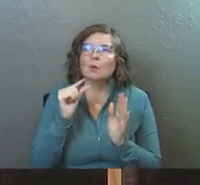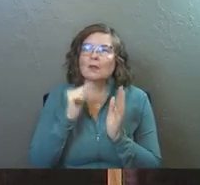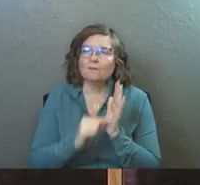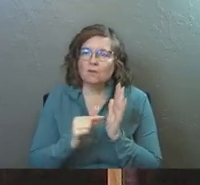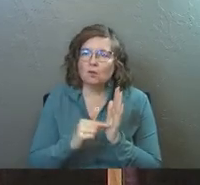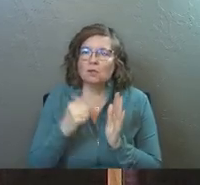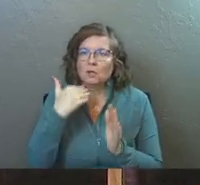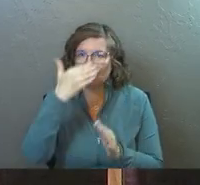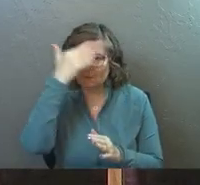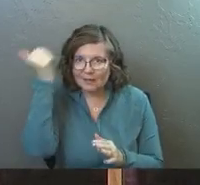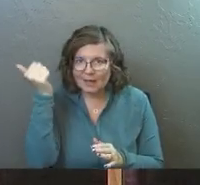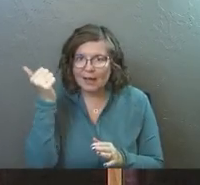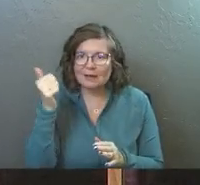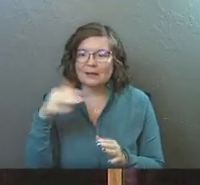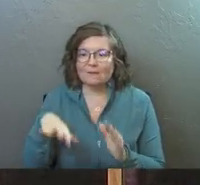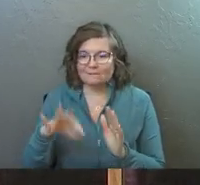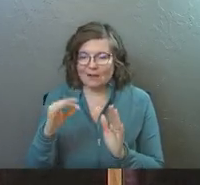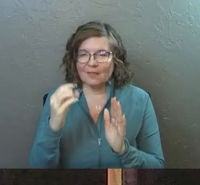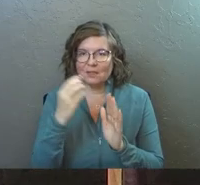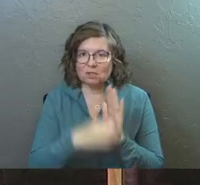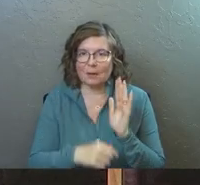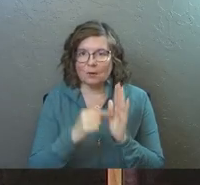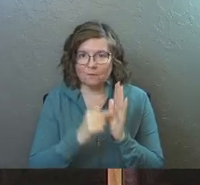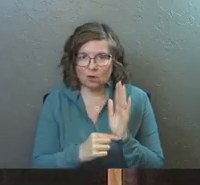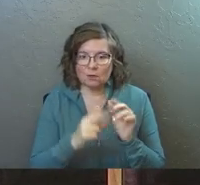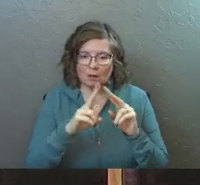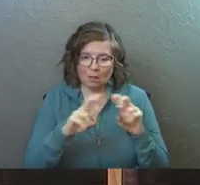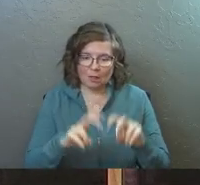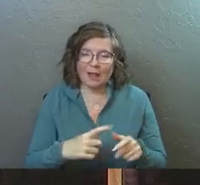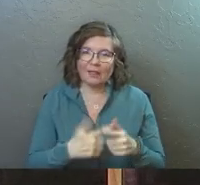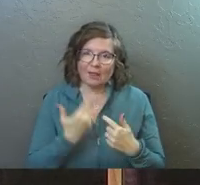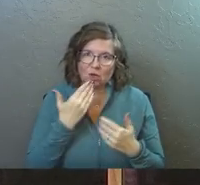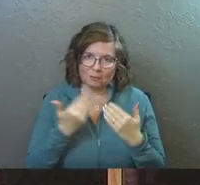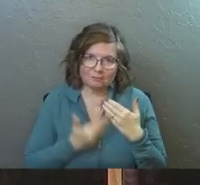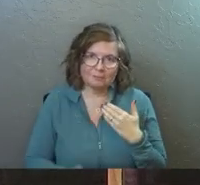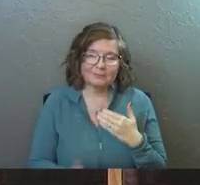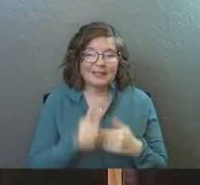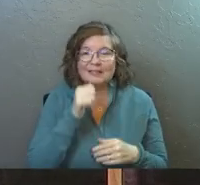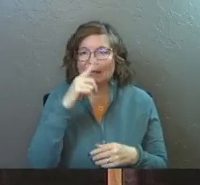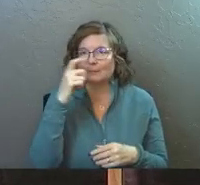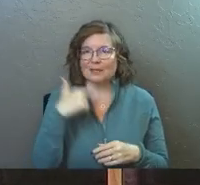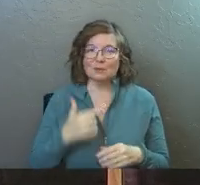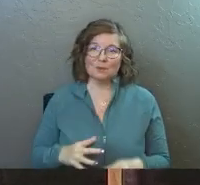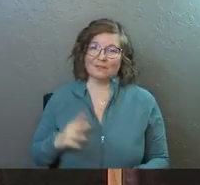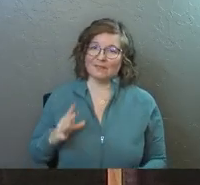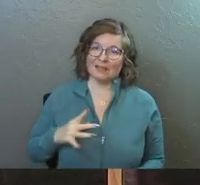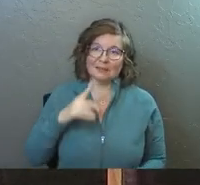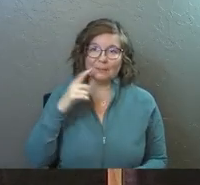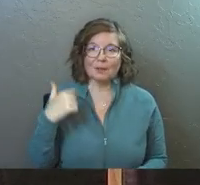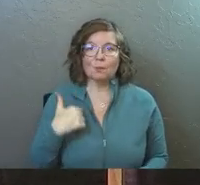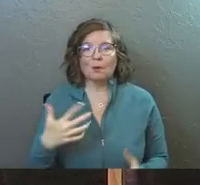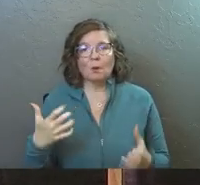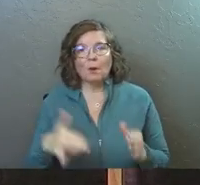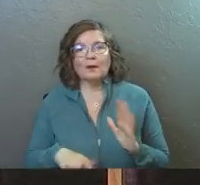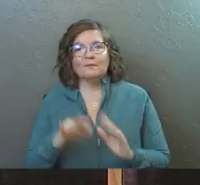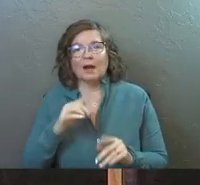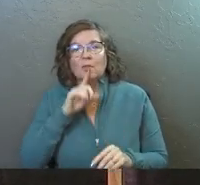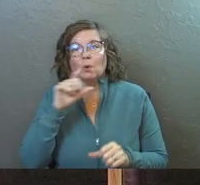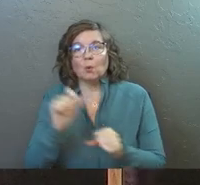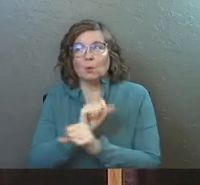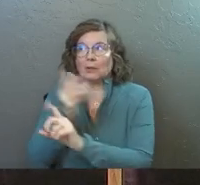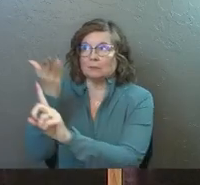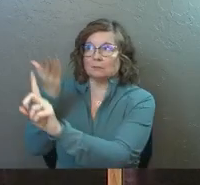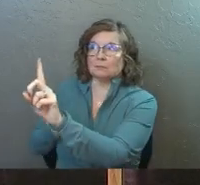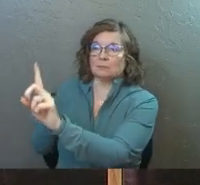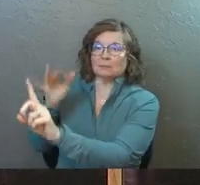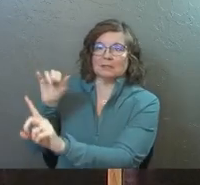the verse that you forgot and get to the chapter and verse, and then you're good to go. And it's not because we're fancy, guys. It's because we want to find the real